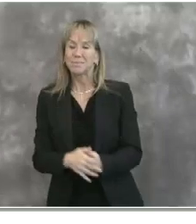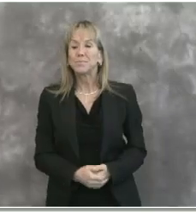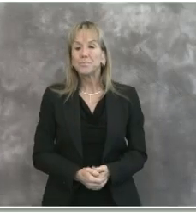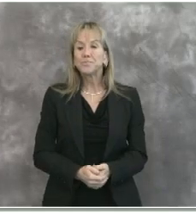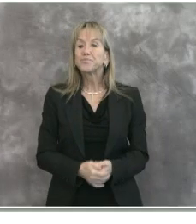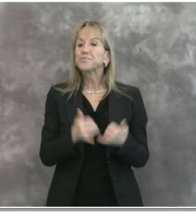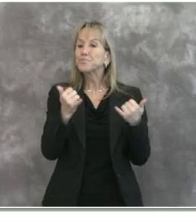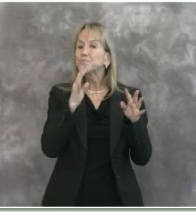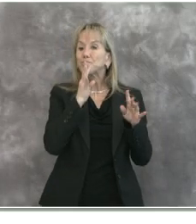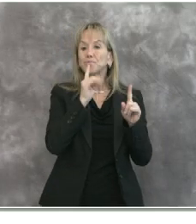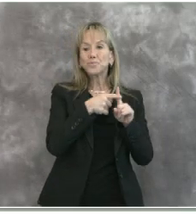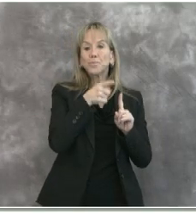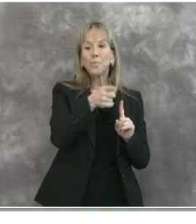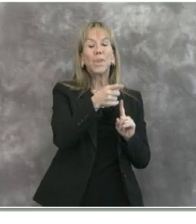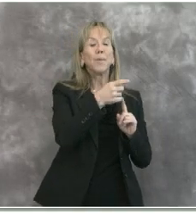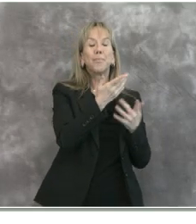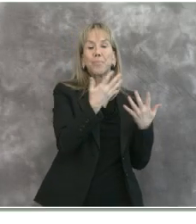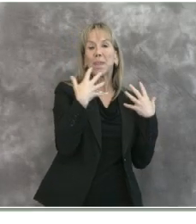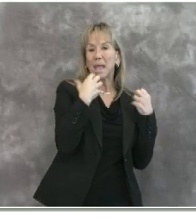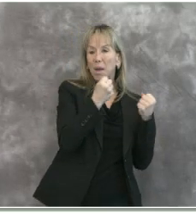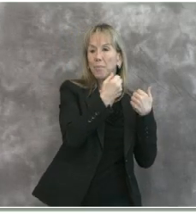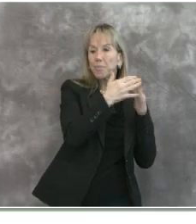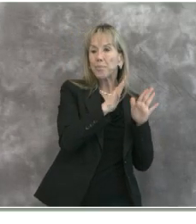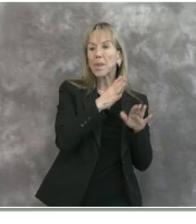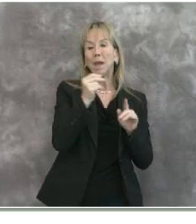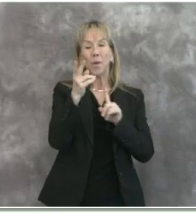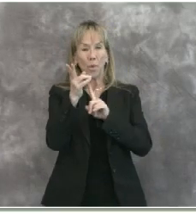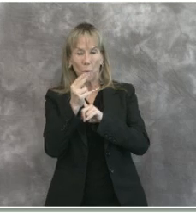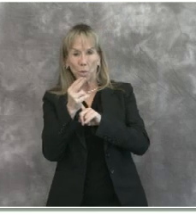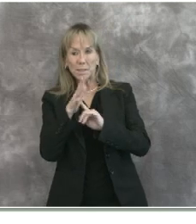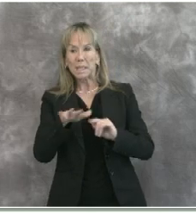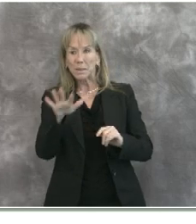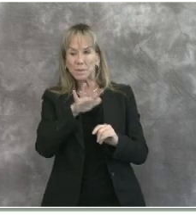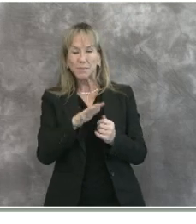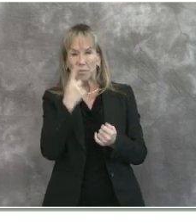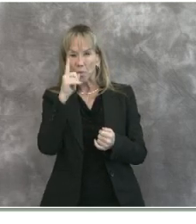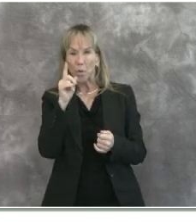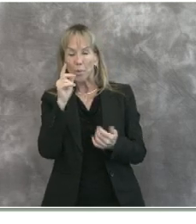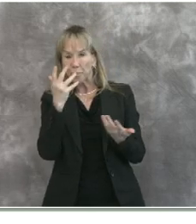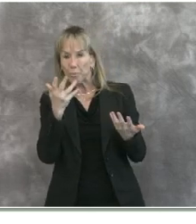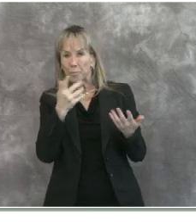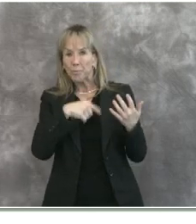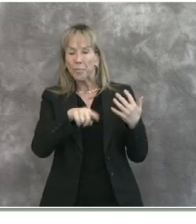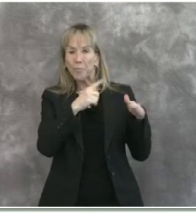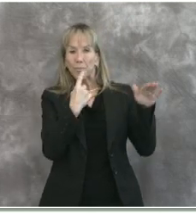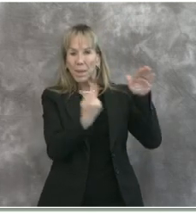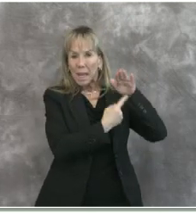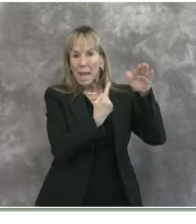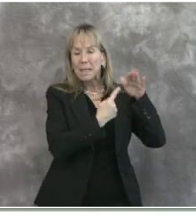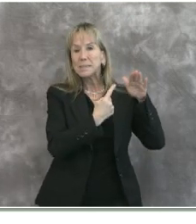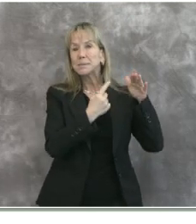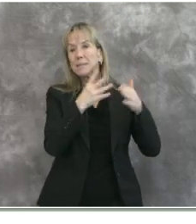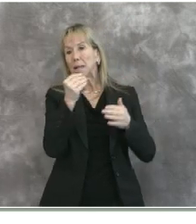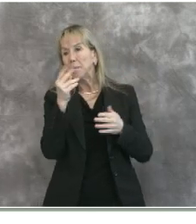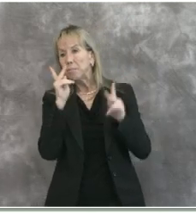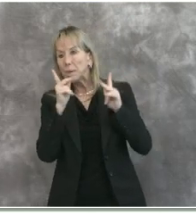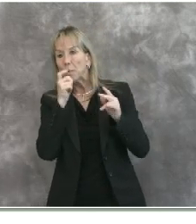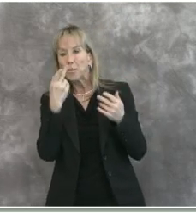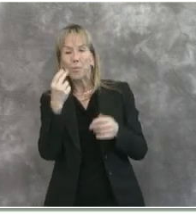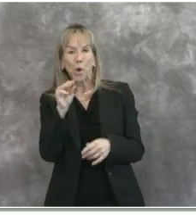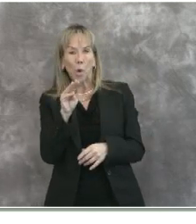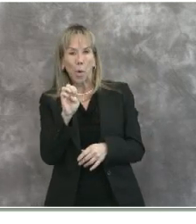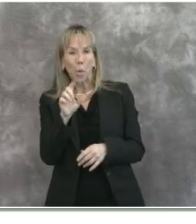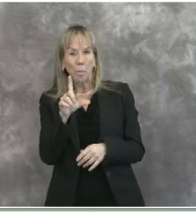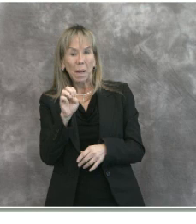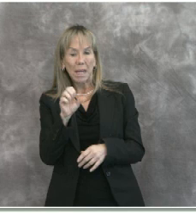public health rooms of occupied and guest, along with the Regional Task Force on Homeless Rooms, increase in occupied and guests. Pretty